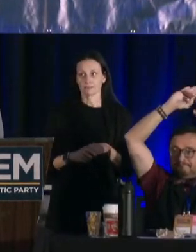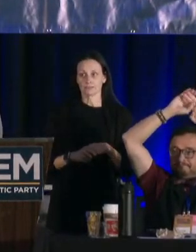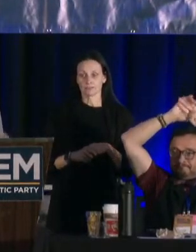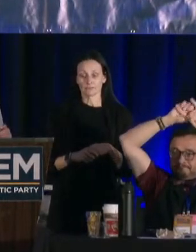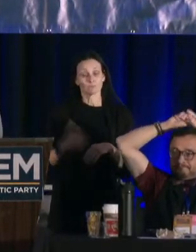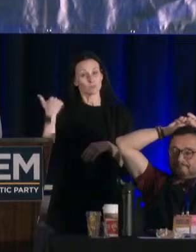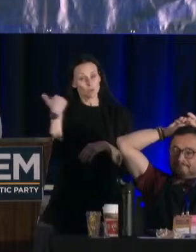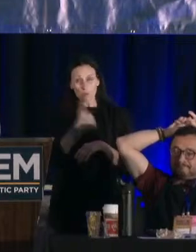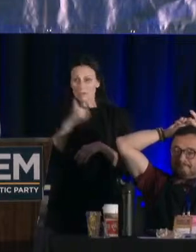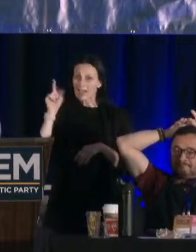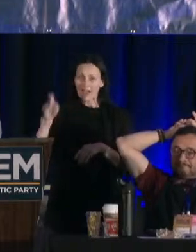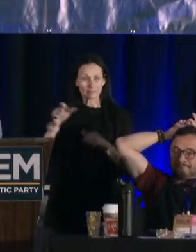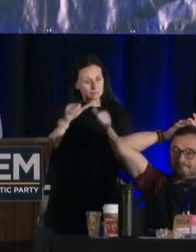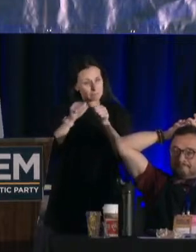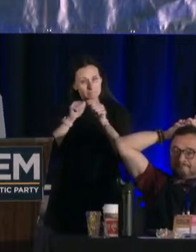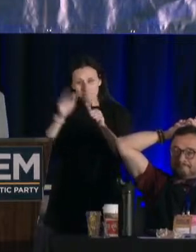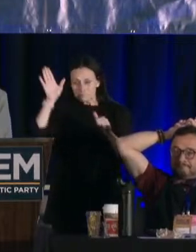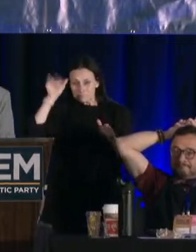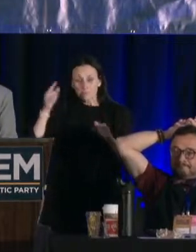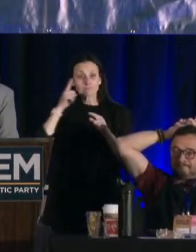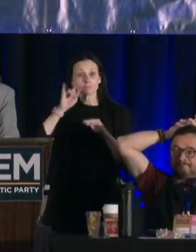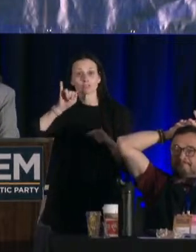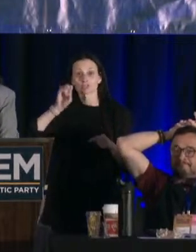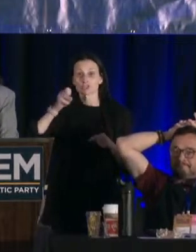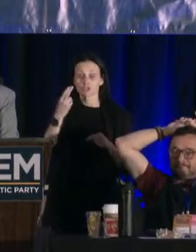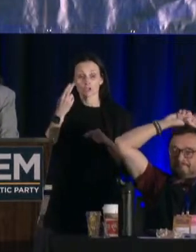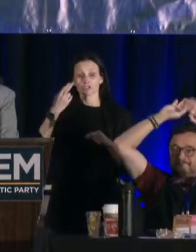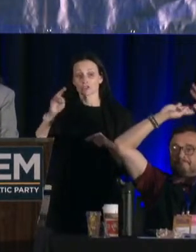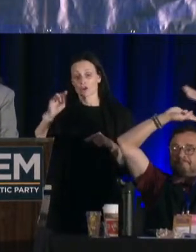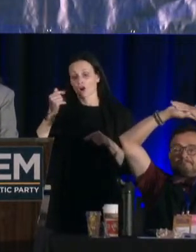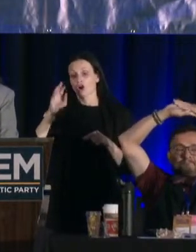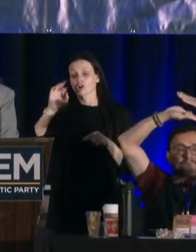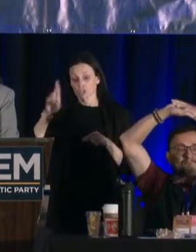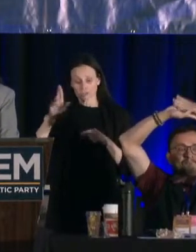We have got to hold on to Josh Harder.